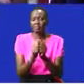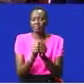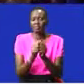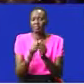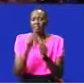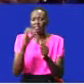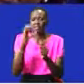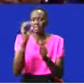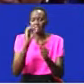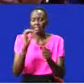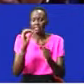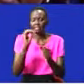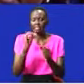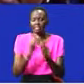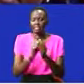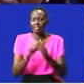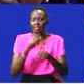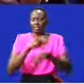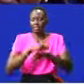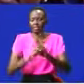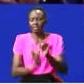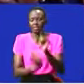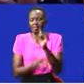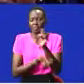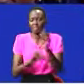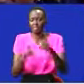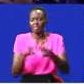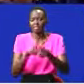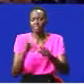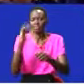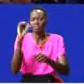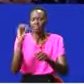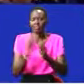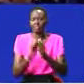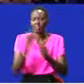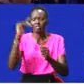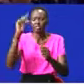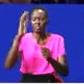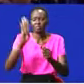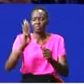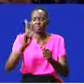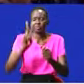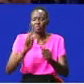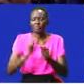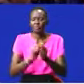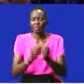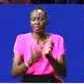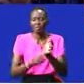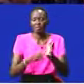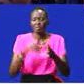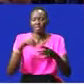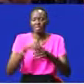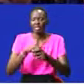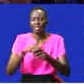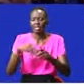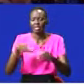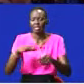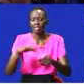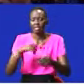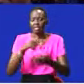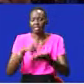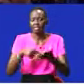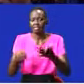zero teenage pregnancies and zero GBV cases in this particular sub-county